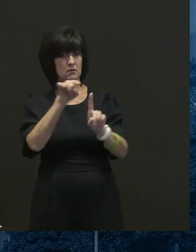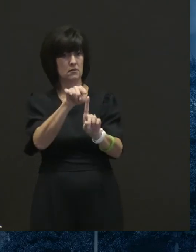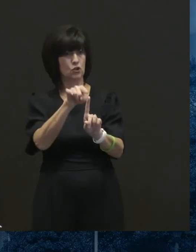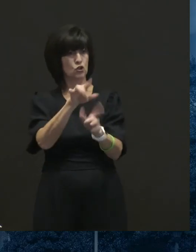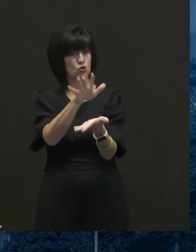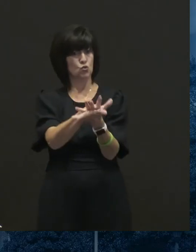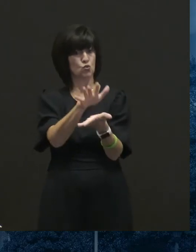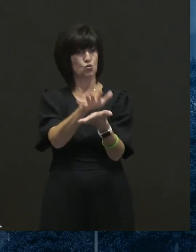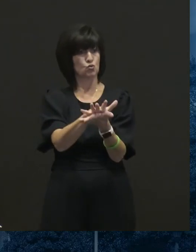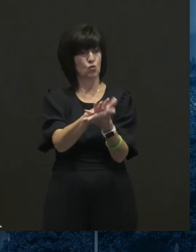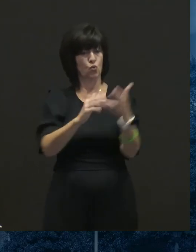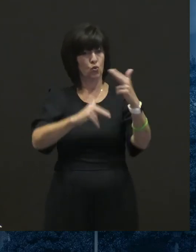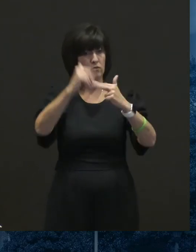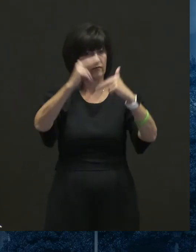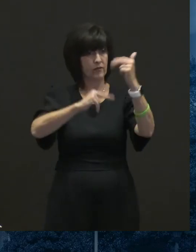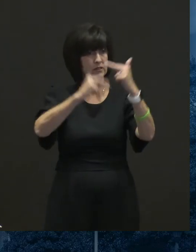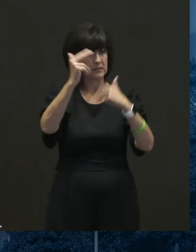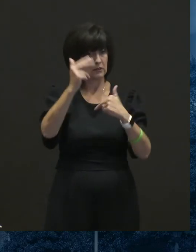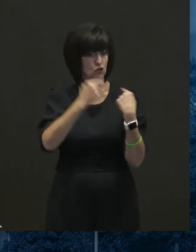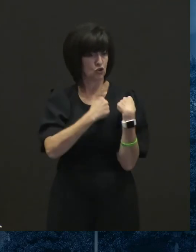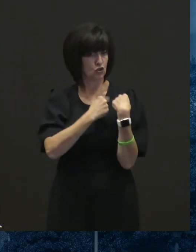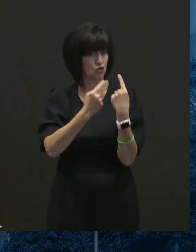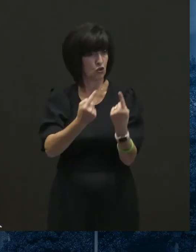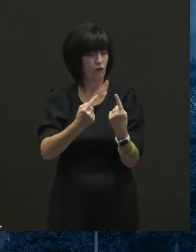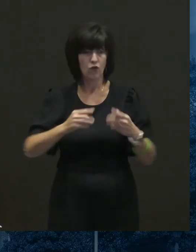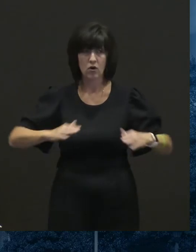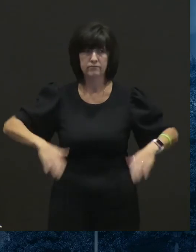school facilities at this point in time.